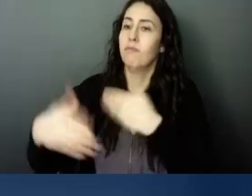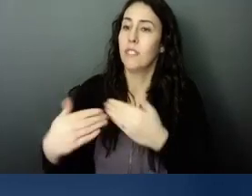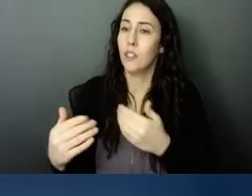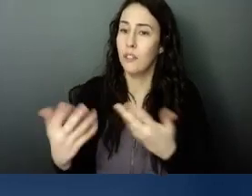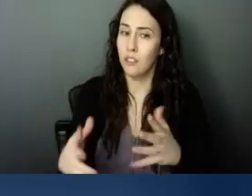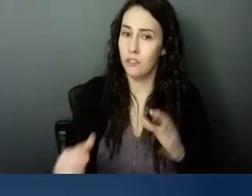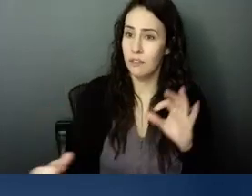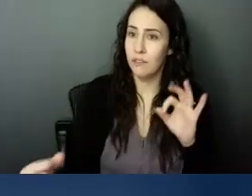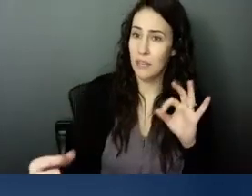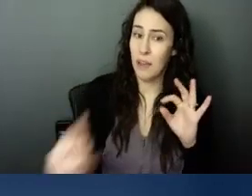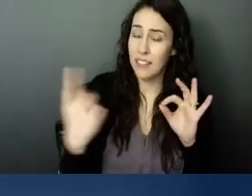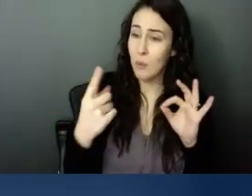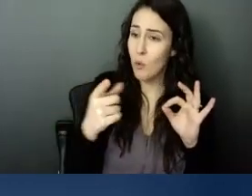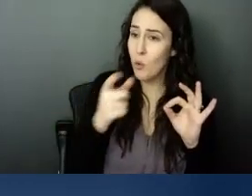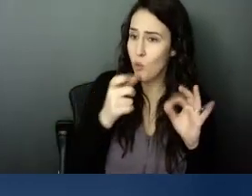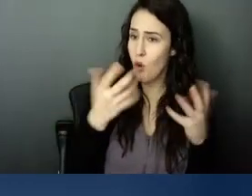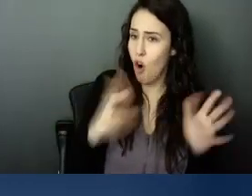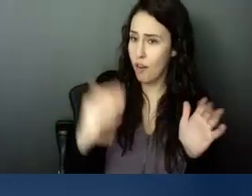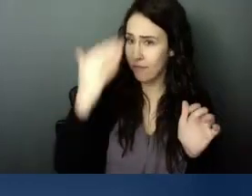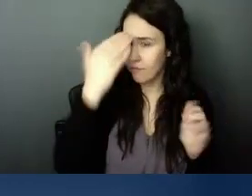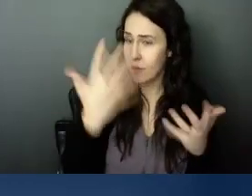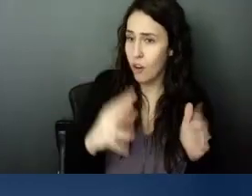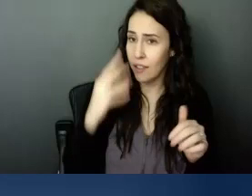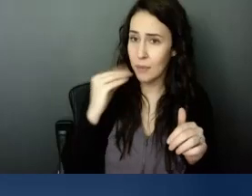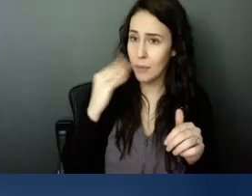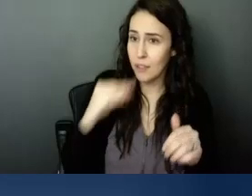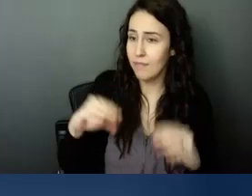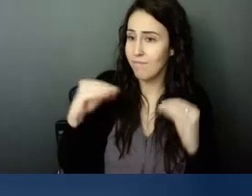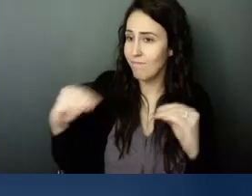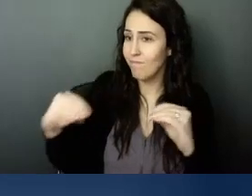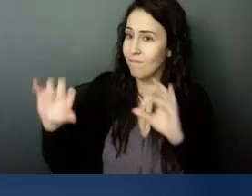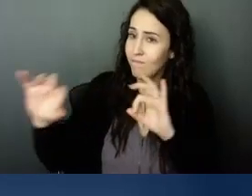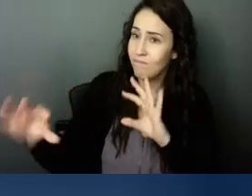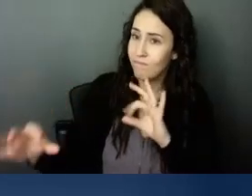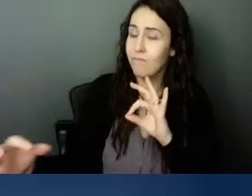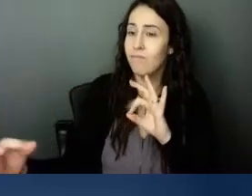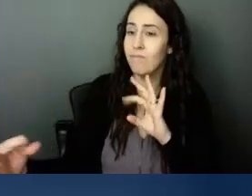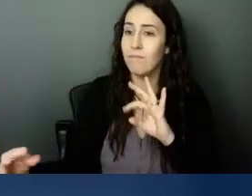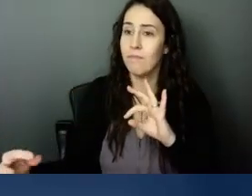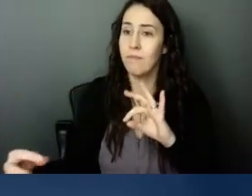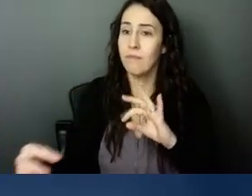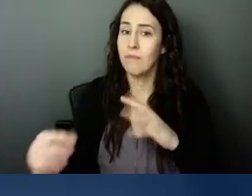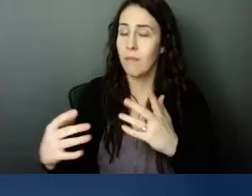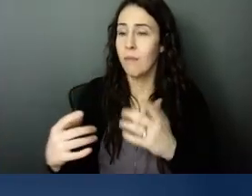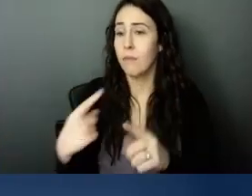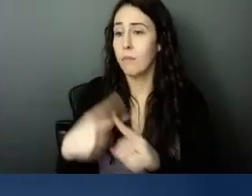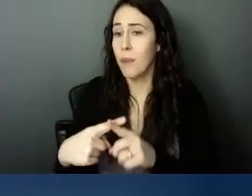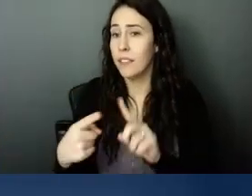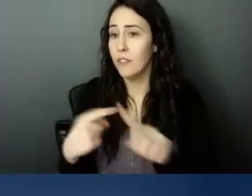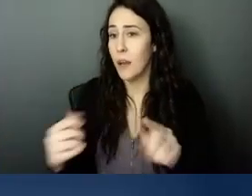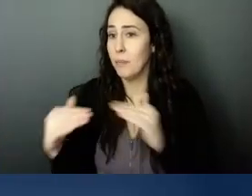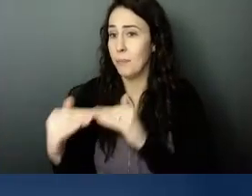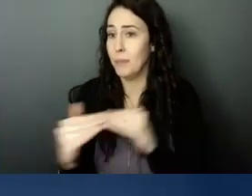somebody who's helping them learn these concepts, as well as from their peers as well, who are also learning kind of